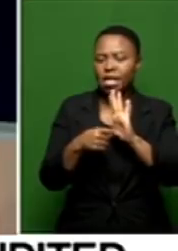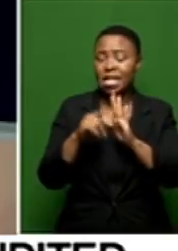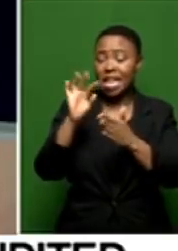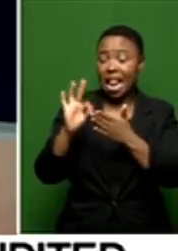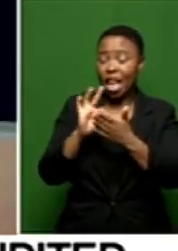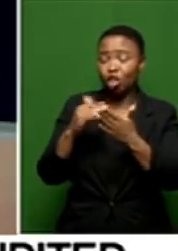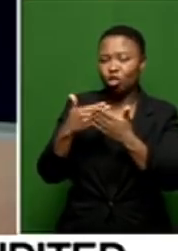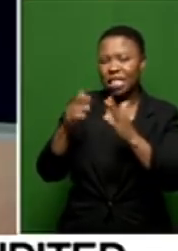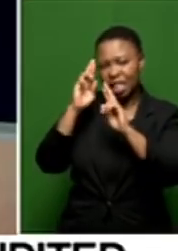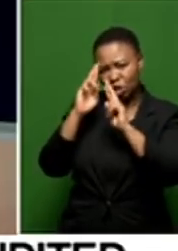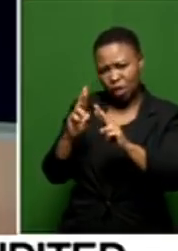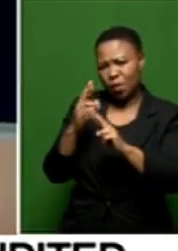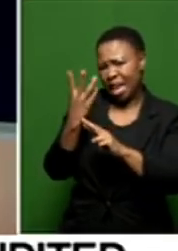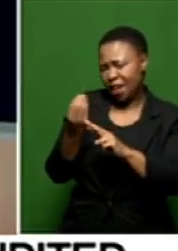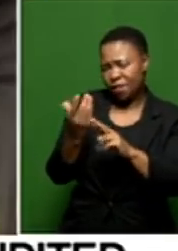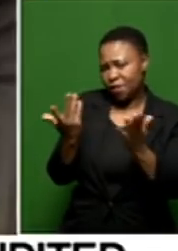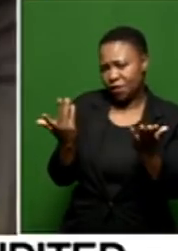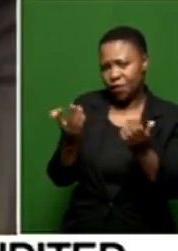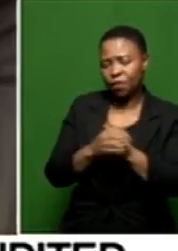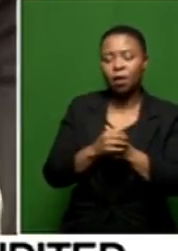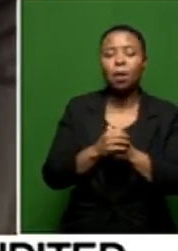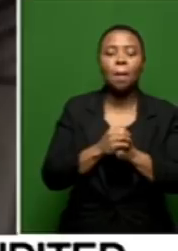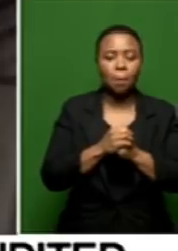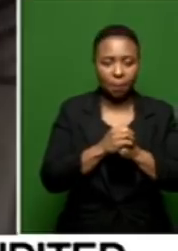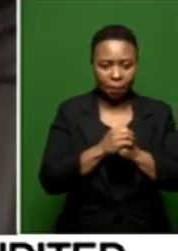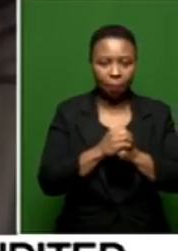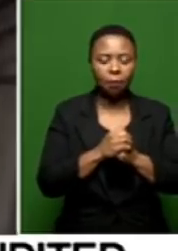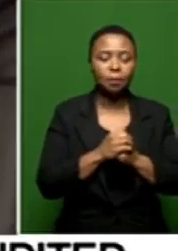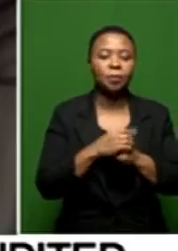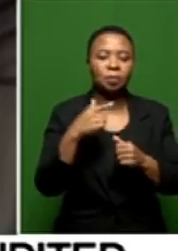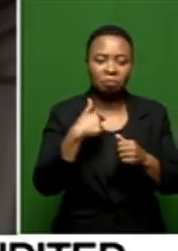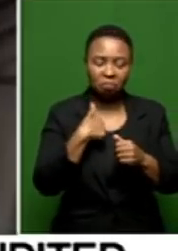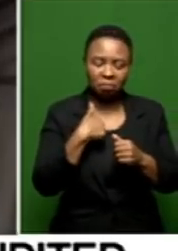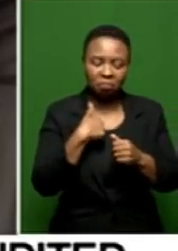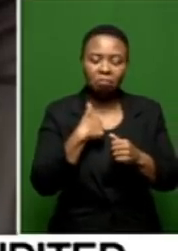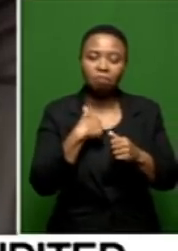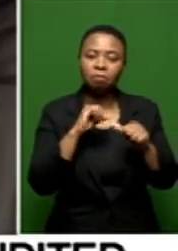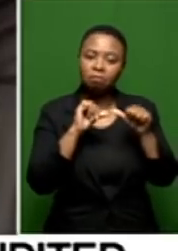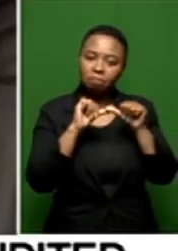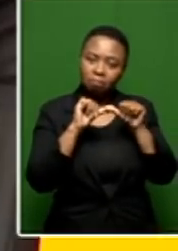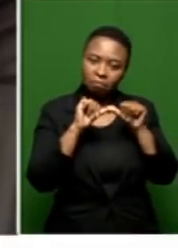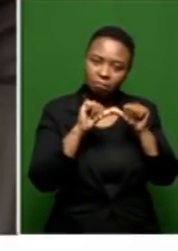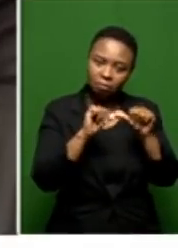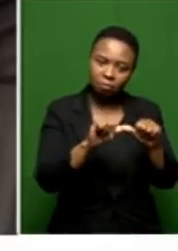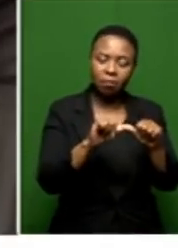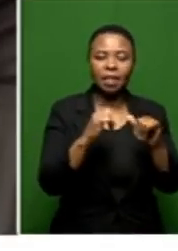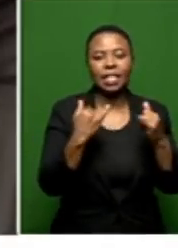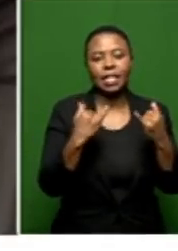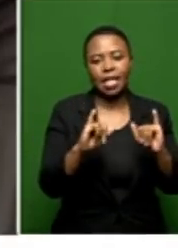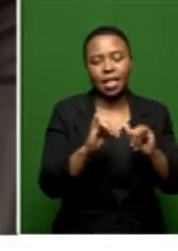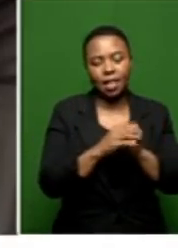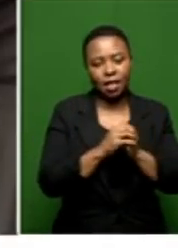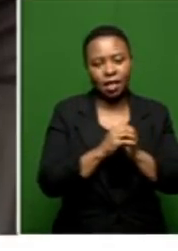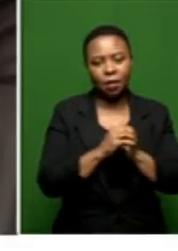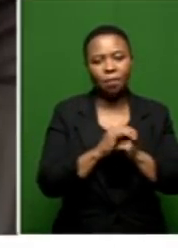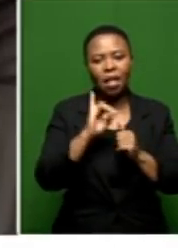election. Well, Vuyo, I still maintain that the IEC is one